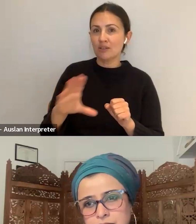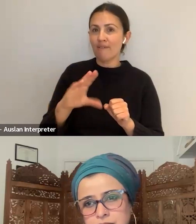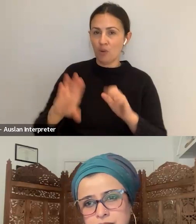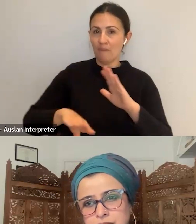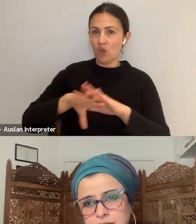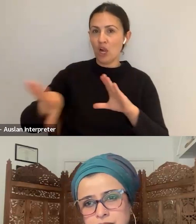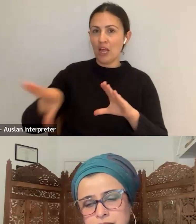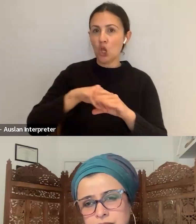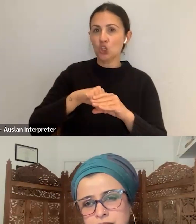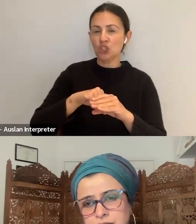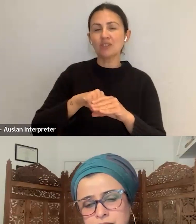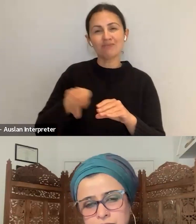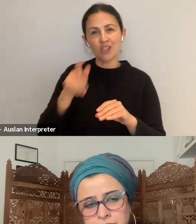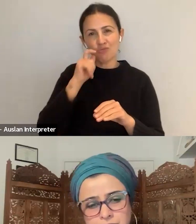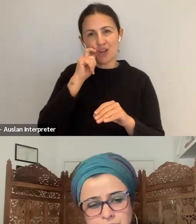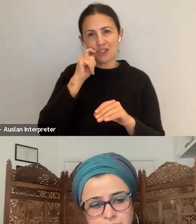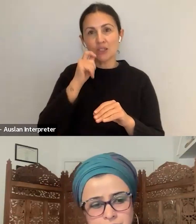got structures that enable that,